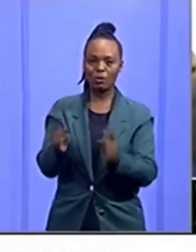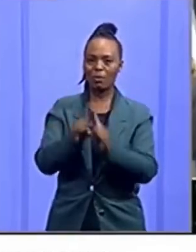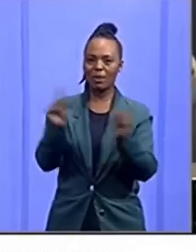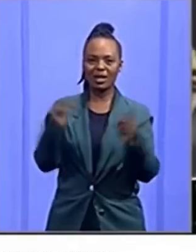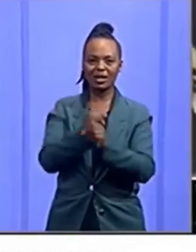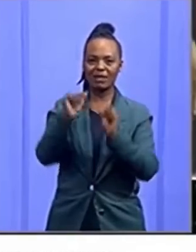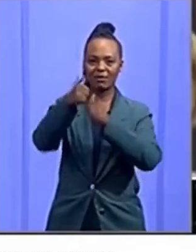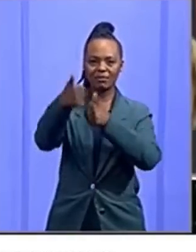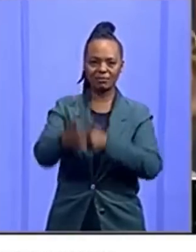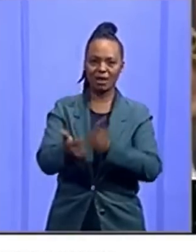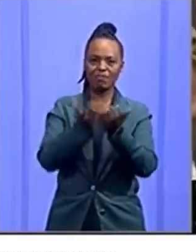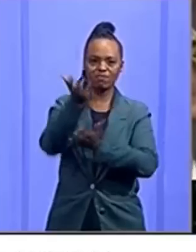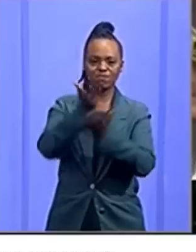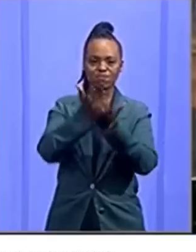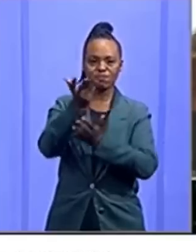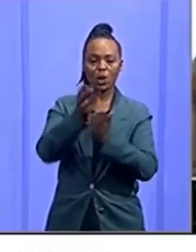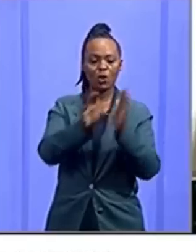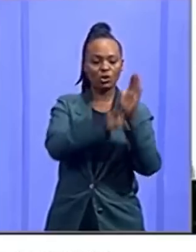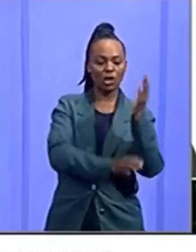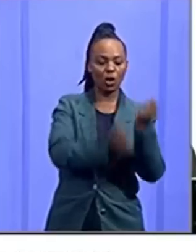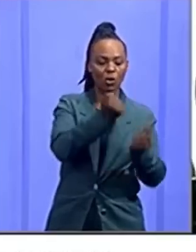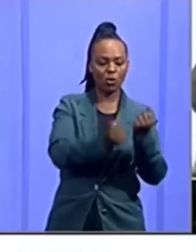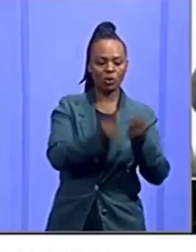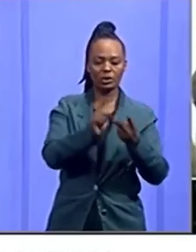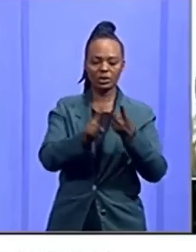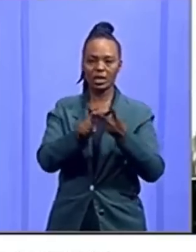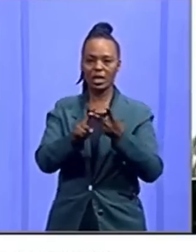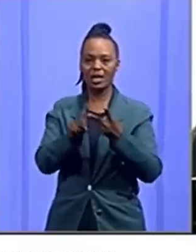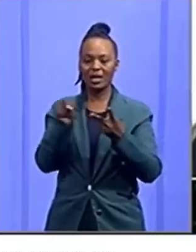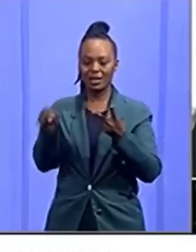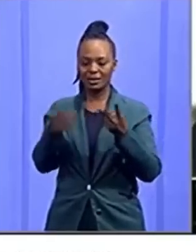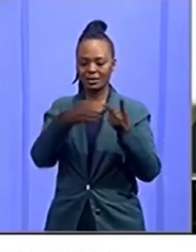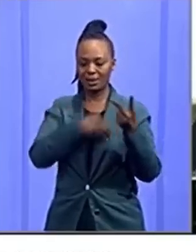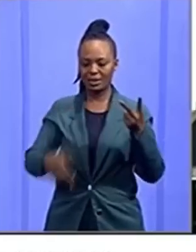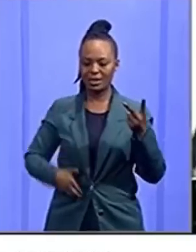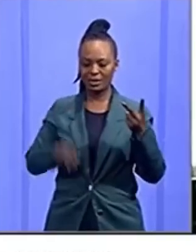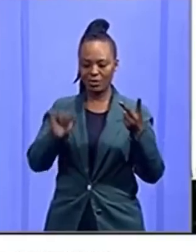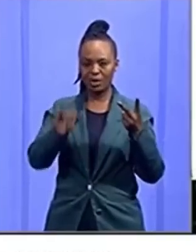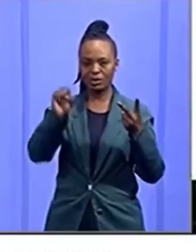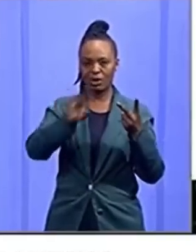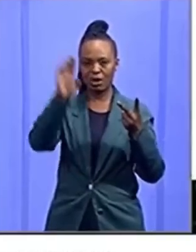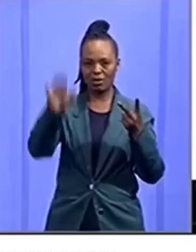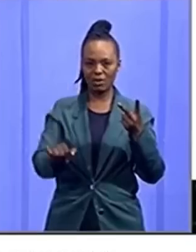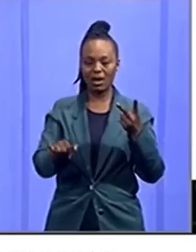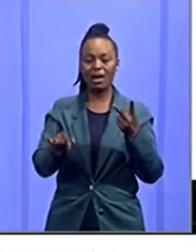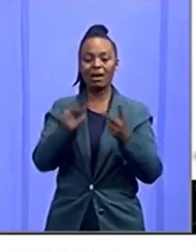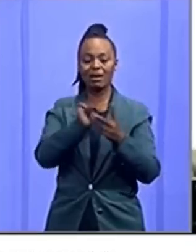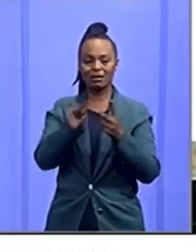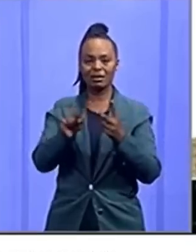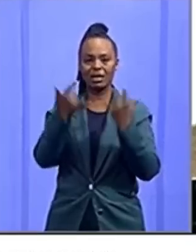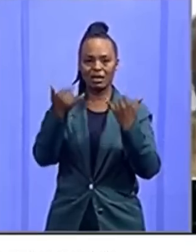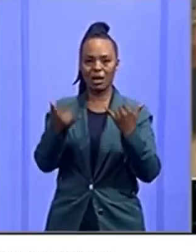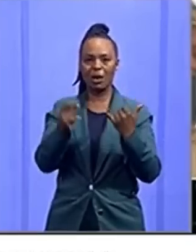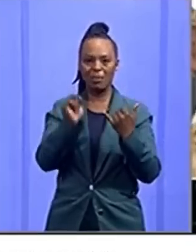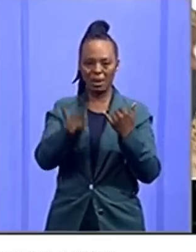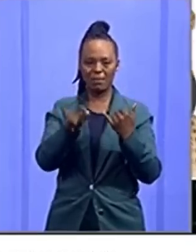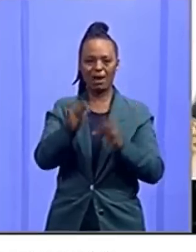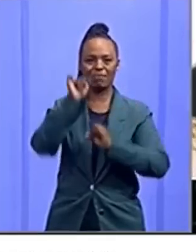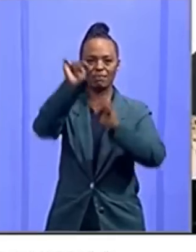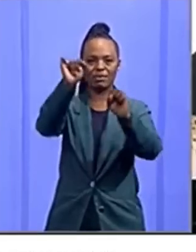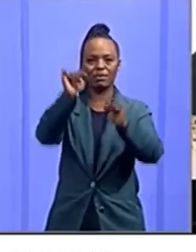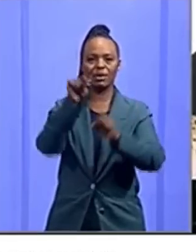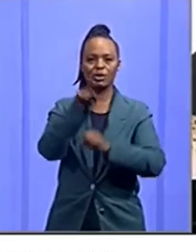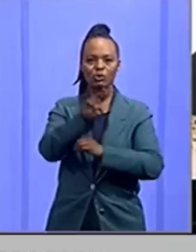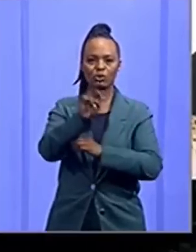sit. So between the Constitutional Court and Ramaphosa, they actually are the people that caused those riots in